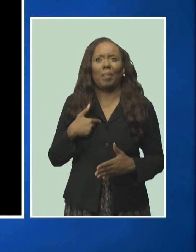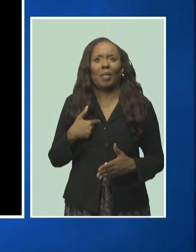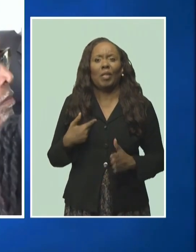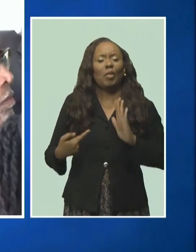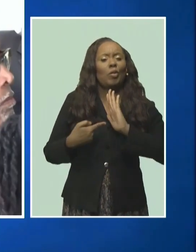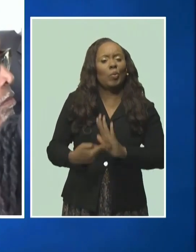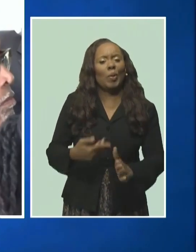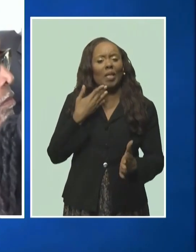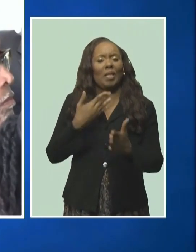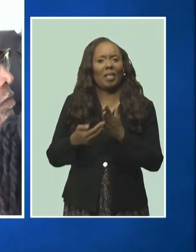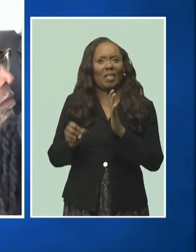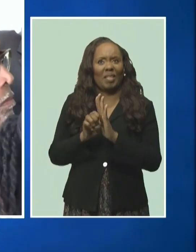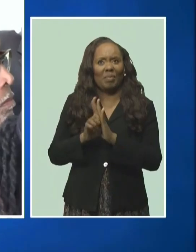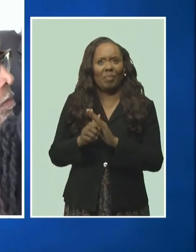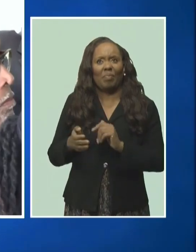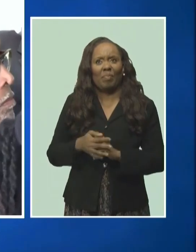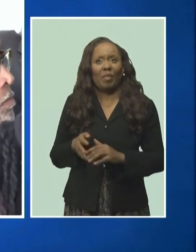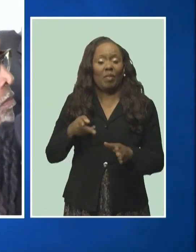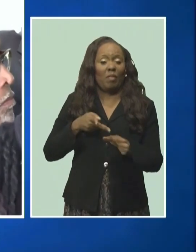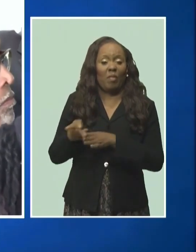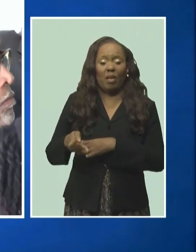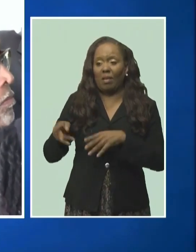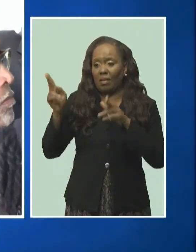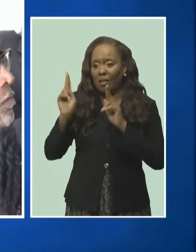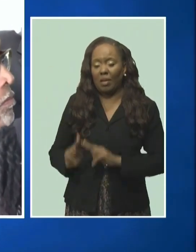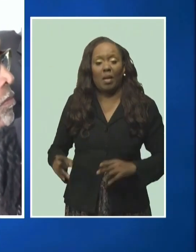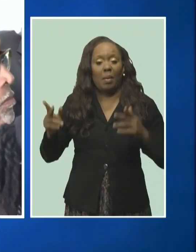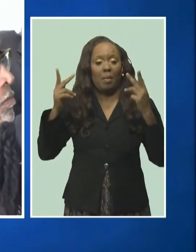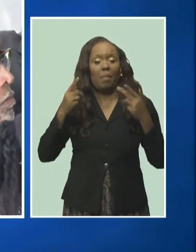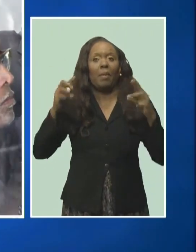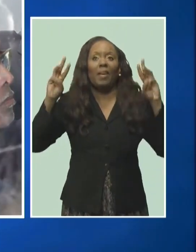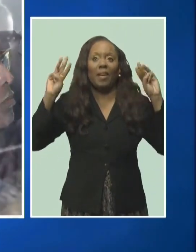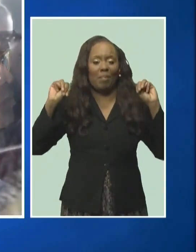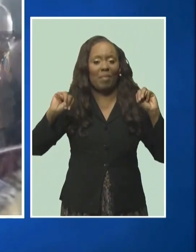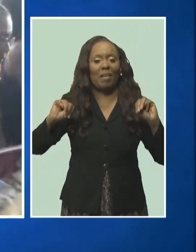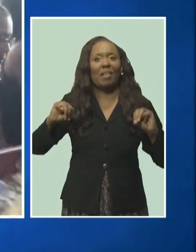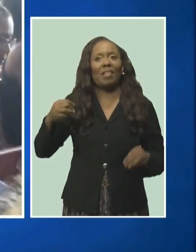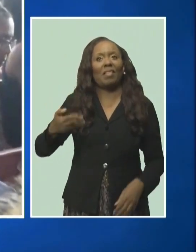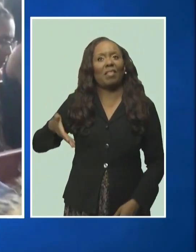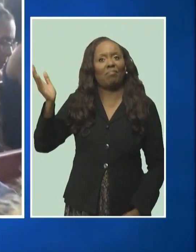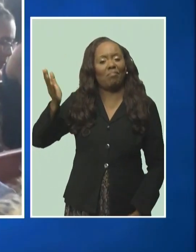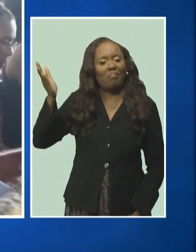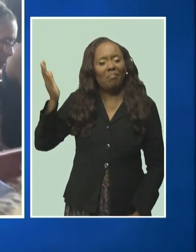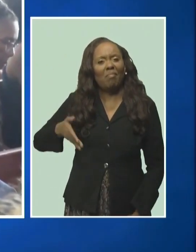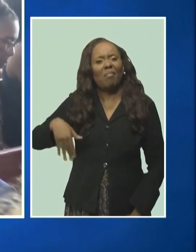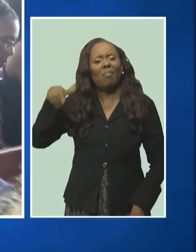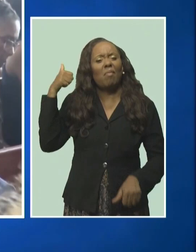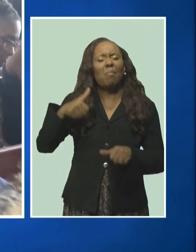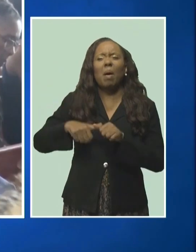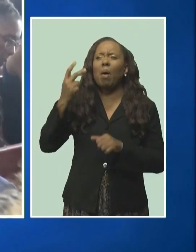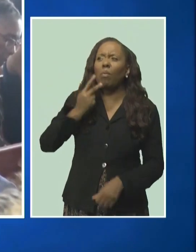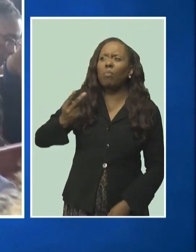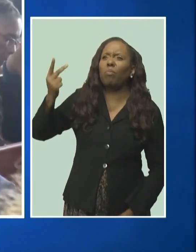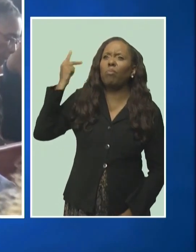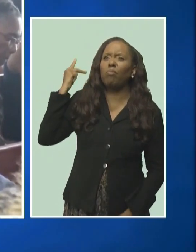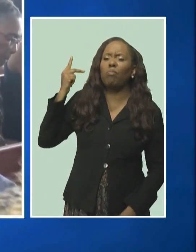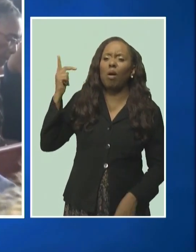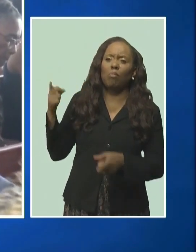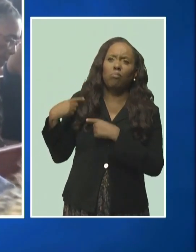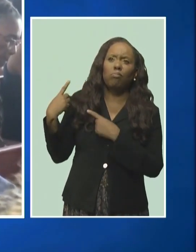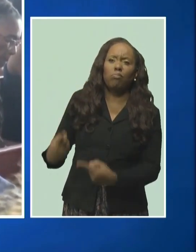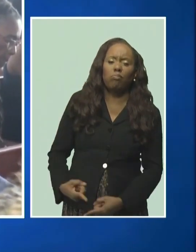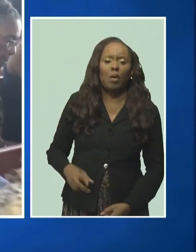Family, friends and co-workers were among those paying their respects to the late Acting Chief Technical Officer of the Ministry of Transport, Works